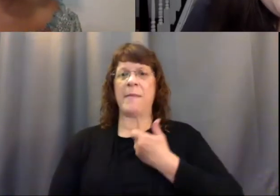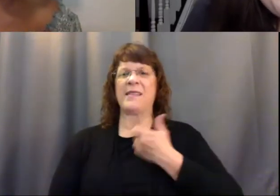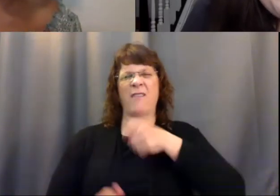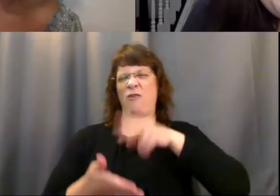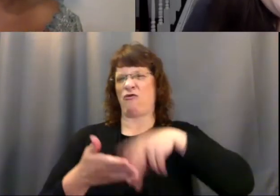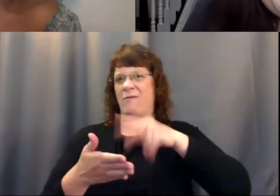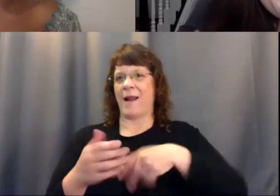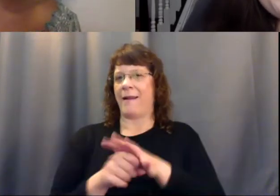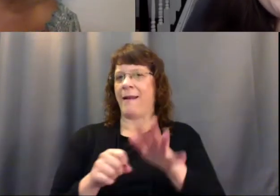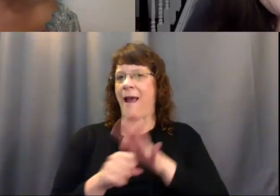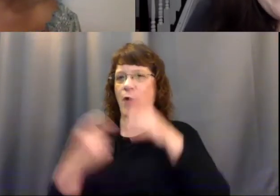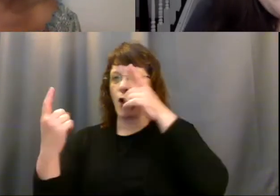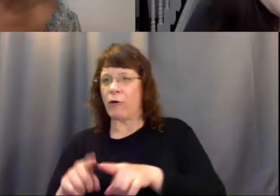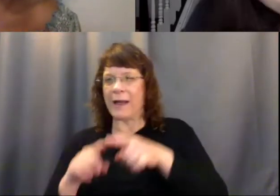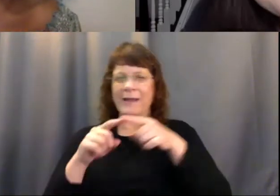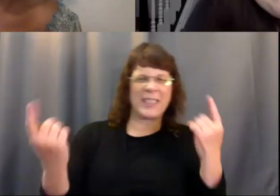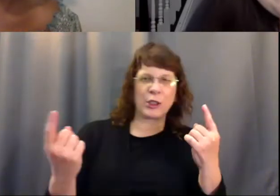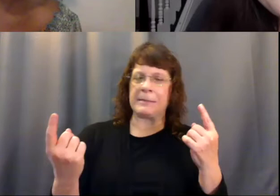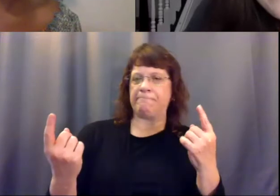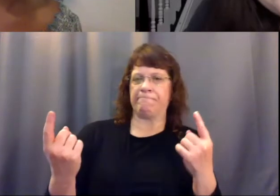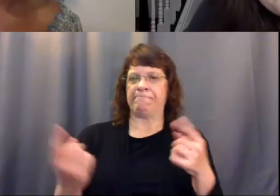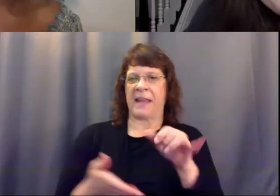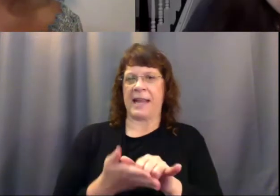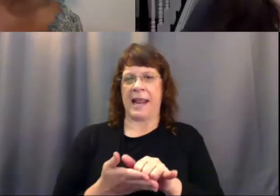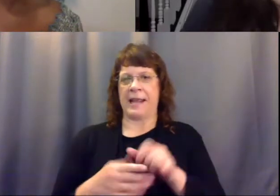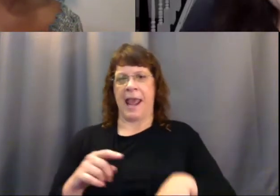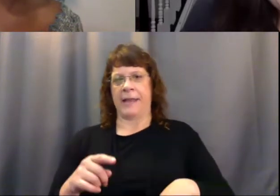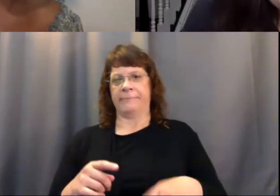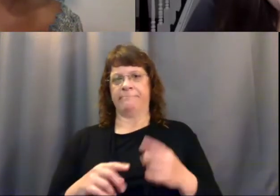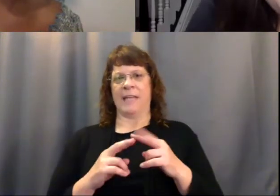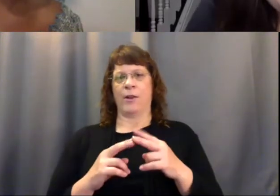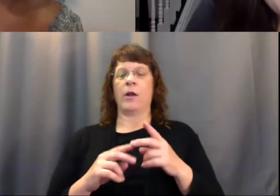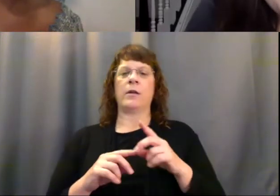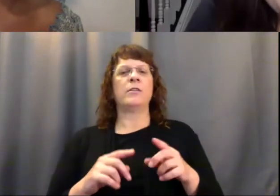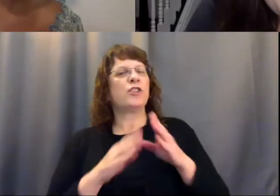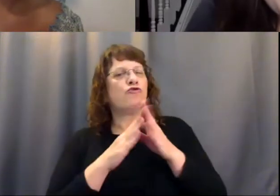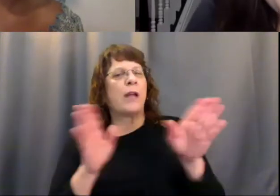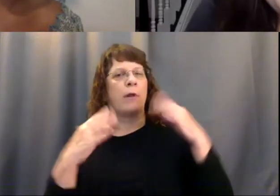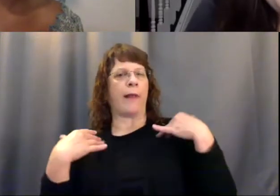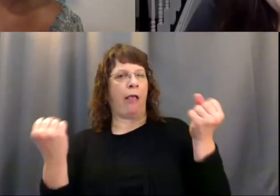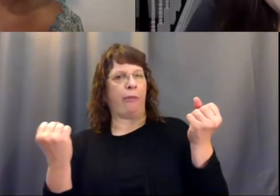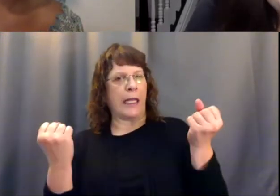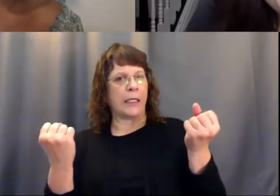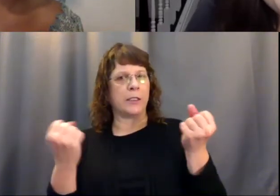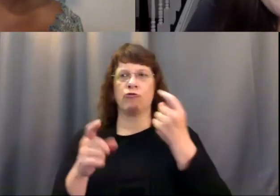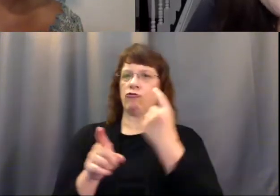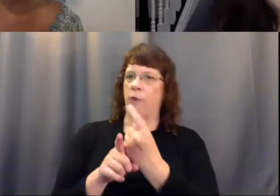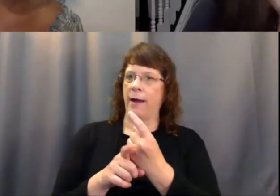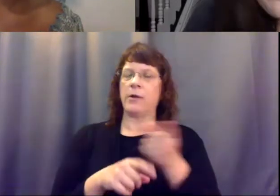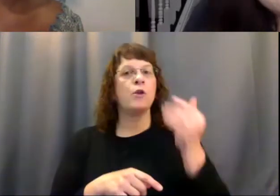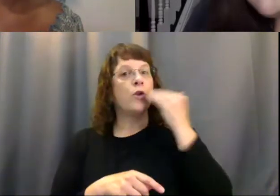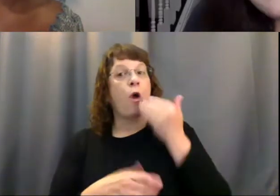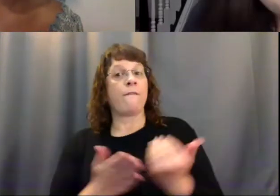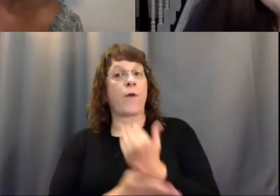that to agree or disagree. Yeah, I think just be healthy. Like you generally know that a fresh food is better